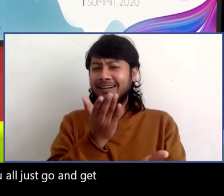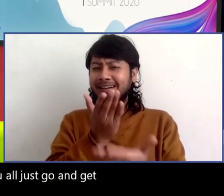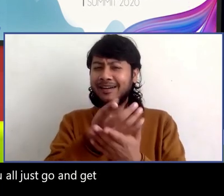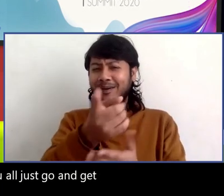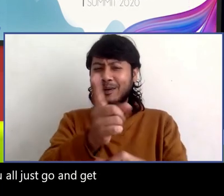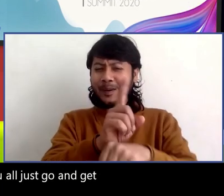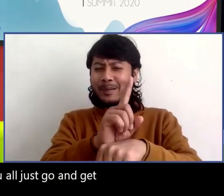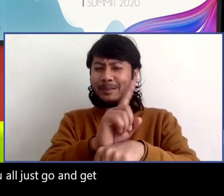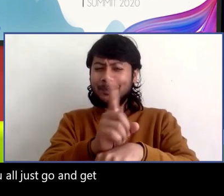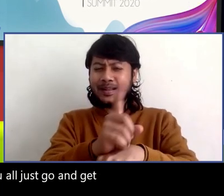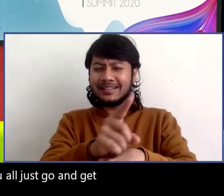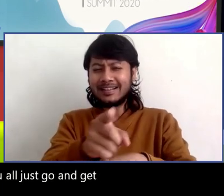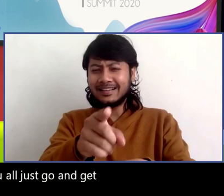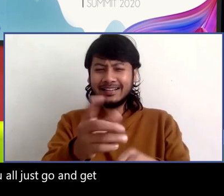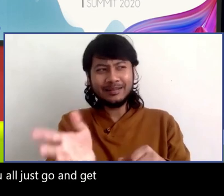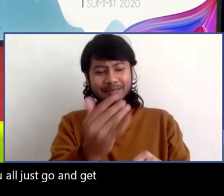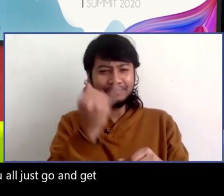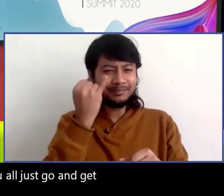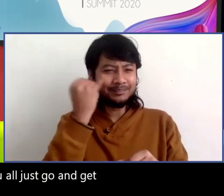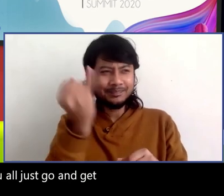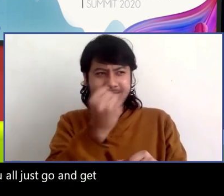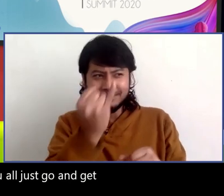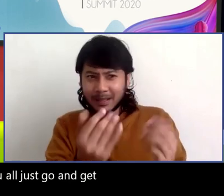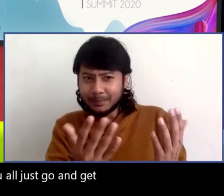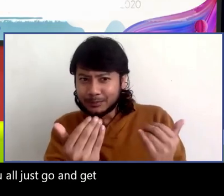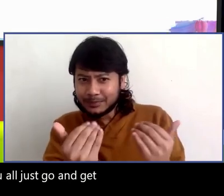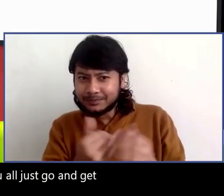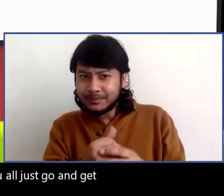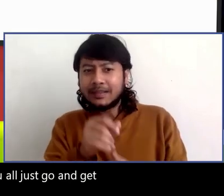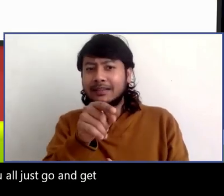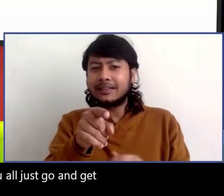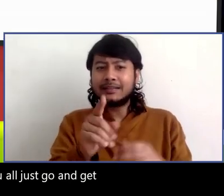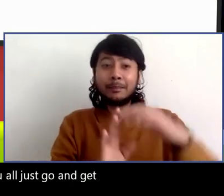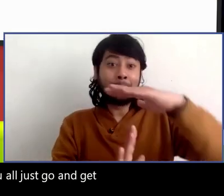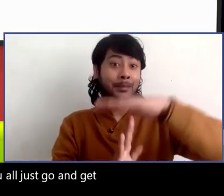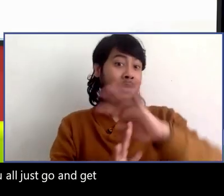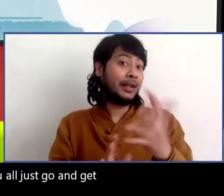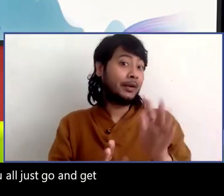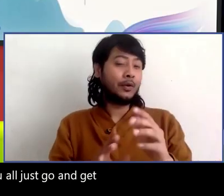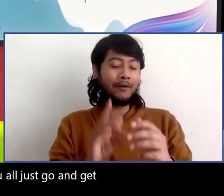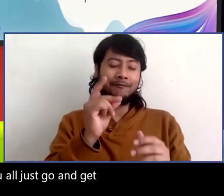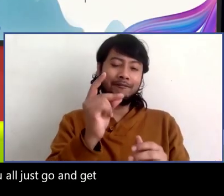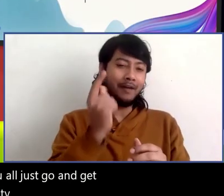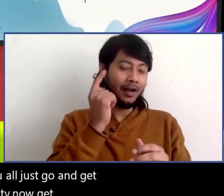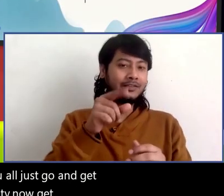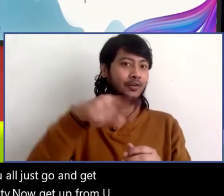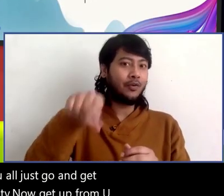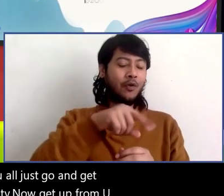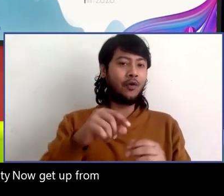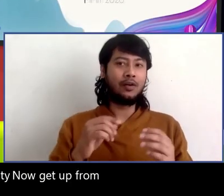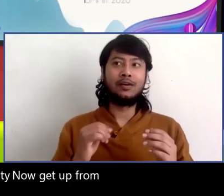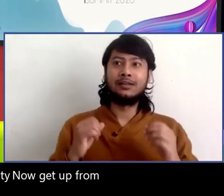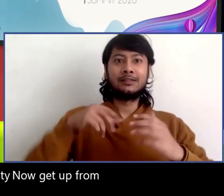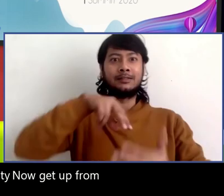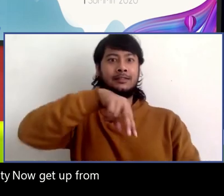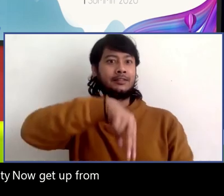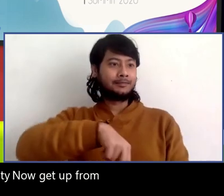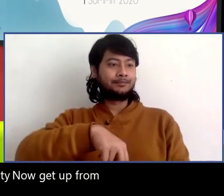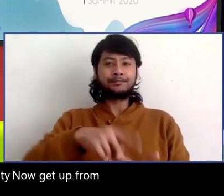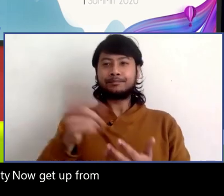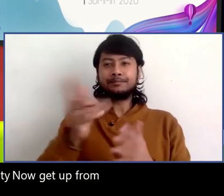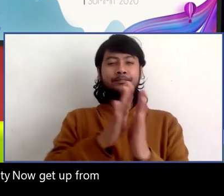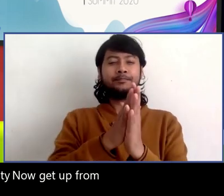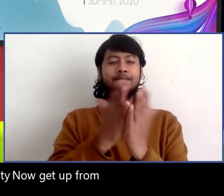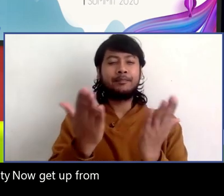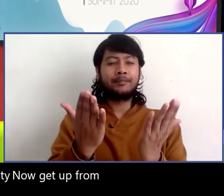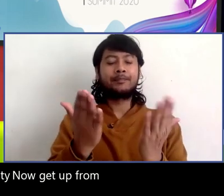10-second quick, not a break, but a quick activity. Now get up from your seat and get your notebook, get a plain